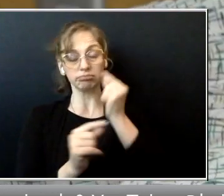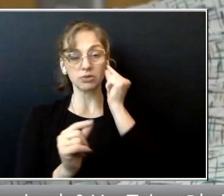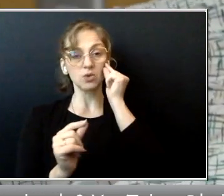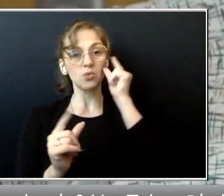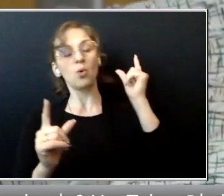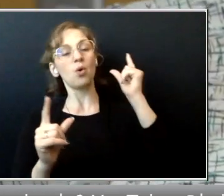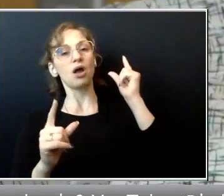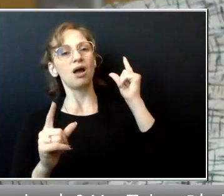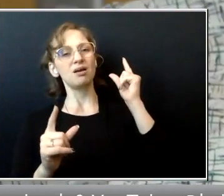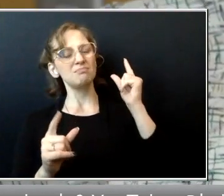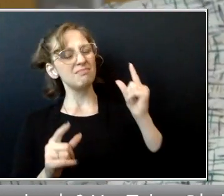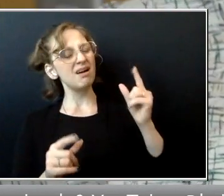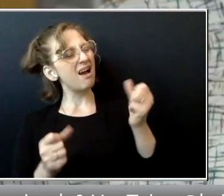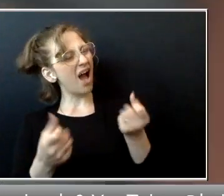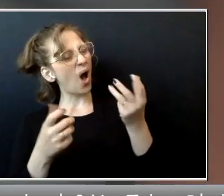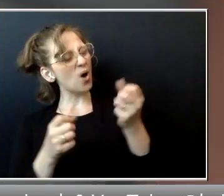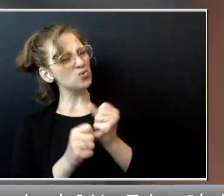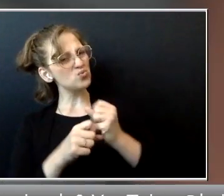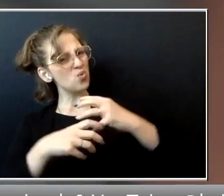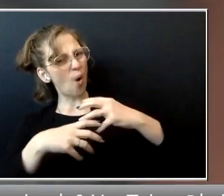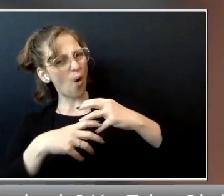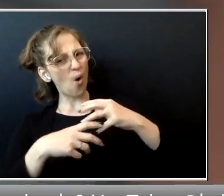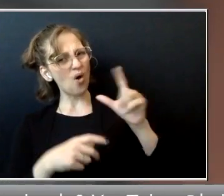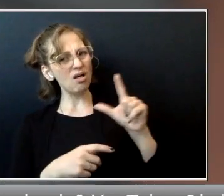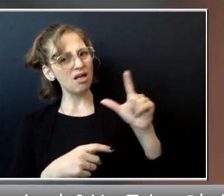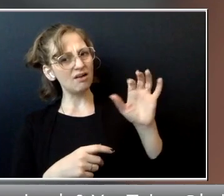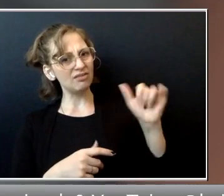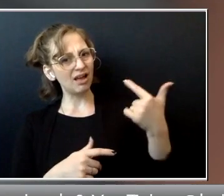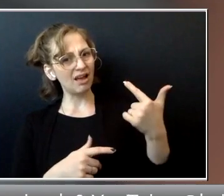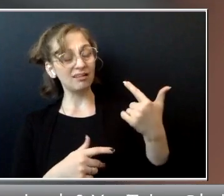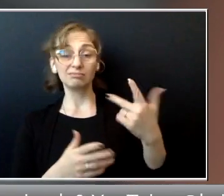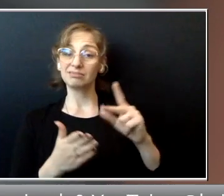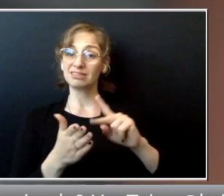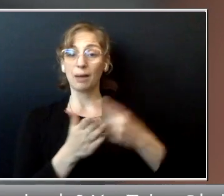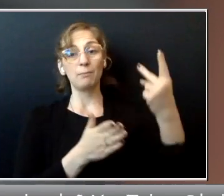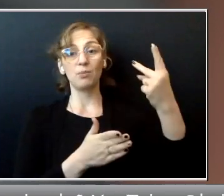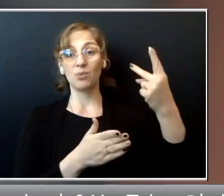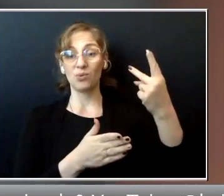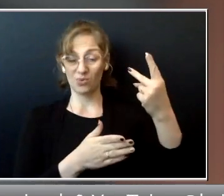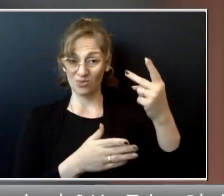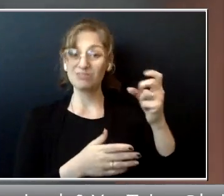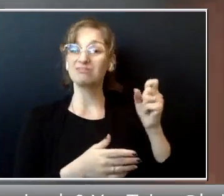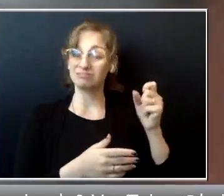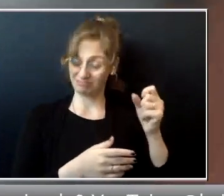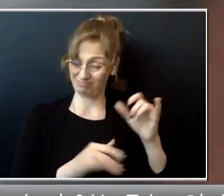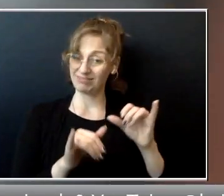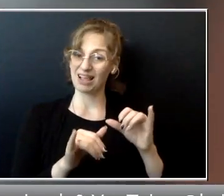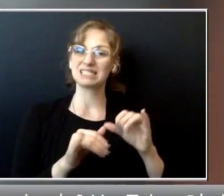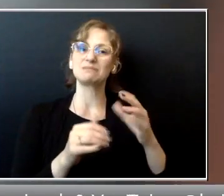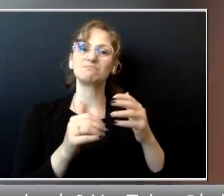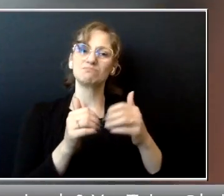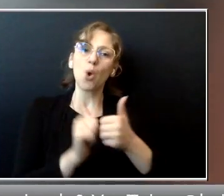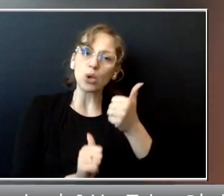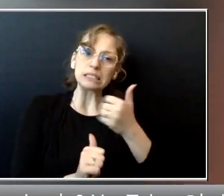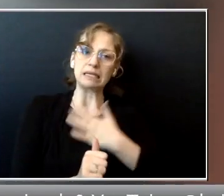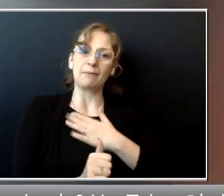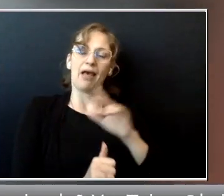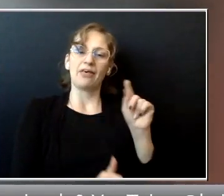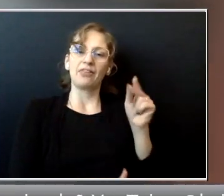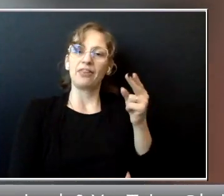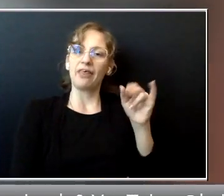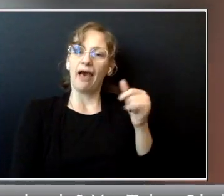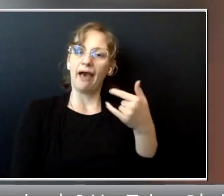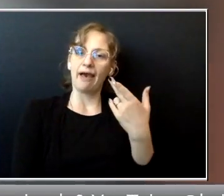swollen was your left leg? I'd say about doubled in size, so mostly in my thigh to start, and then above the knee was mostly